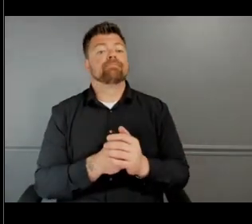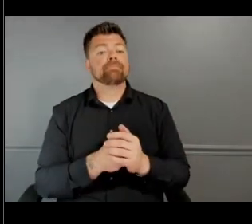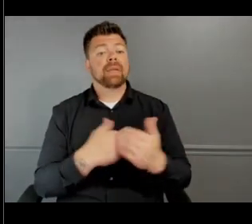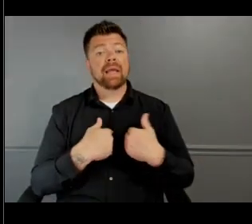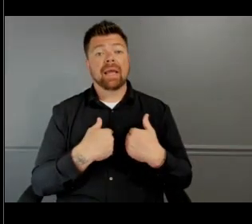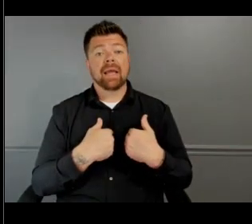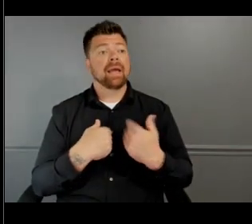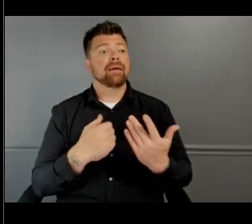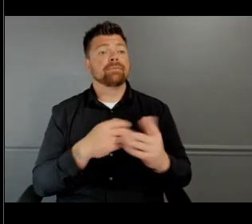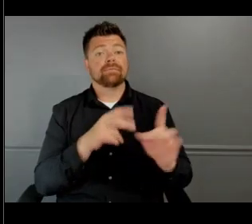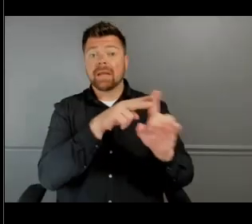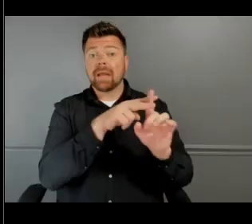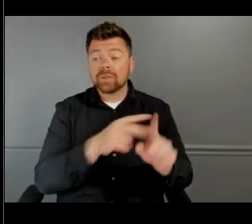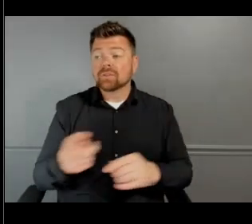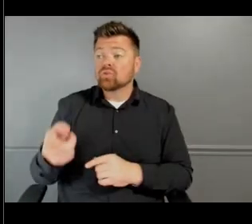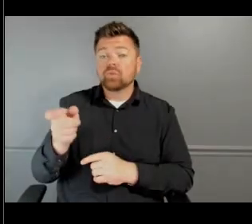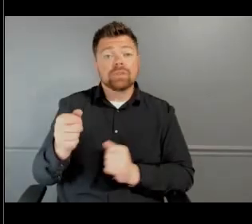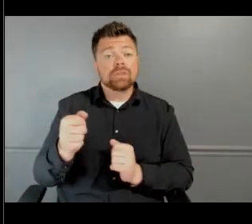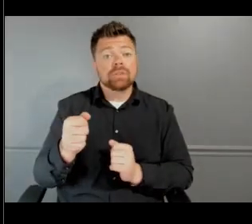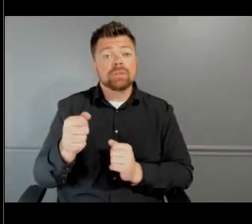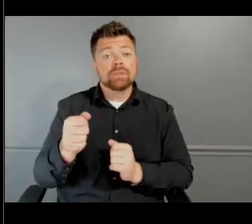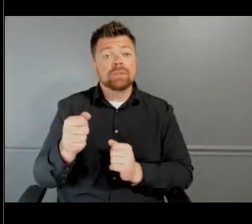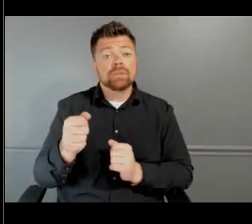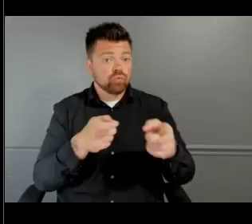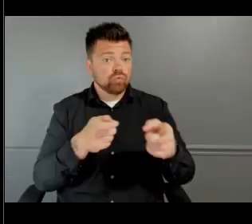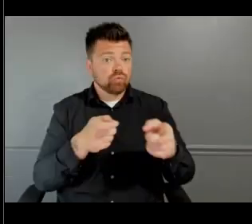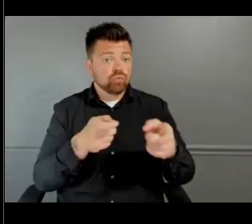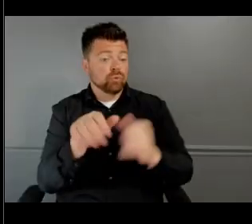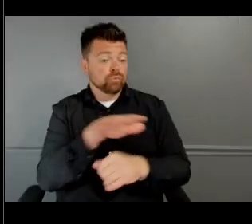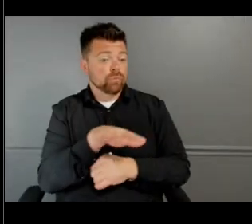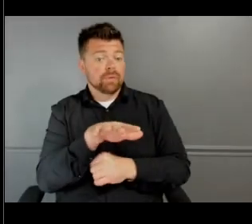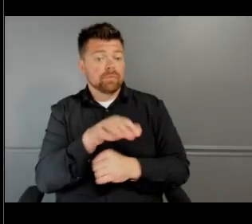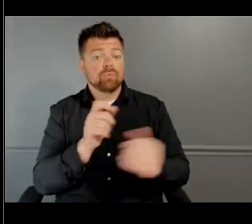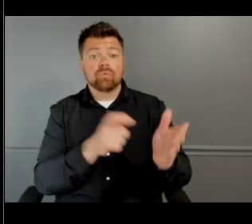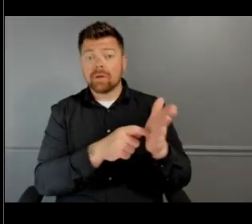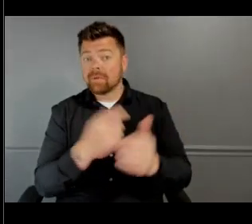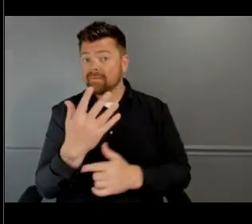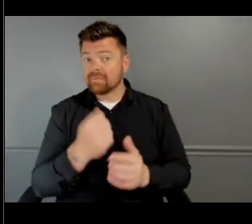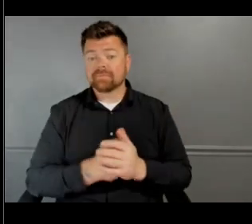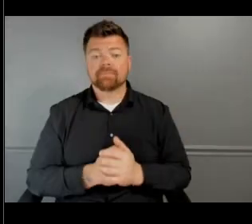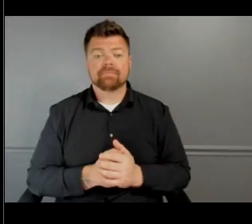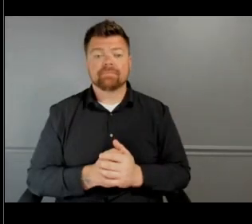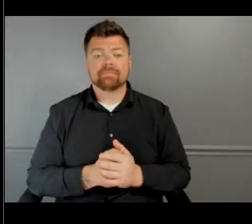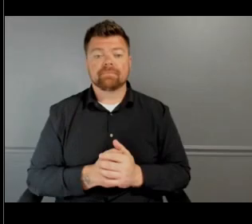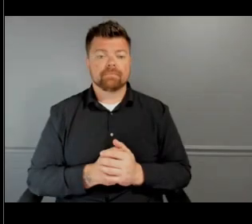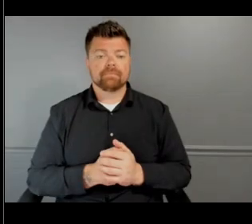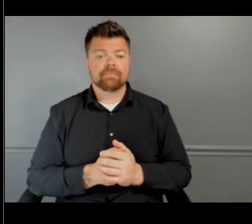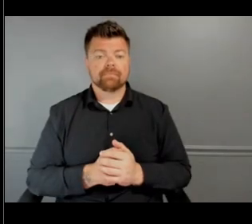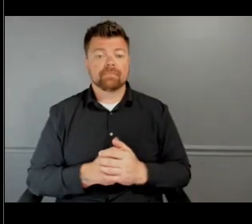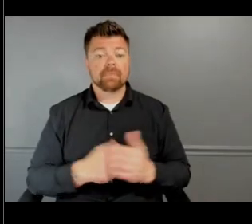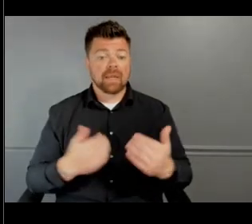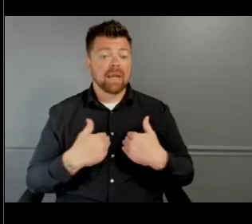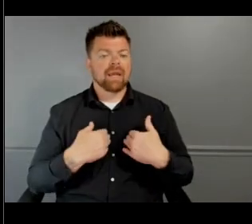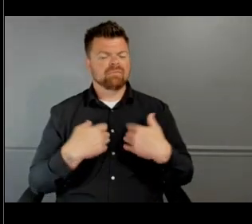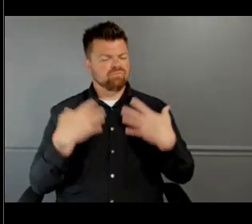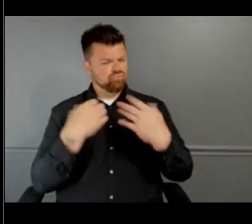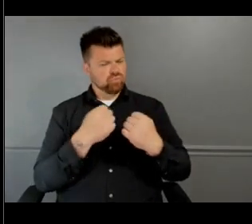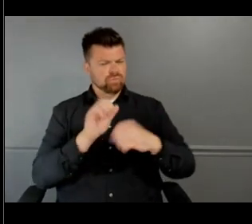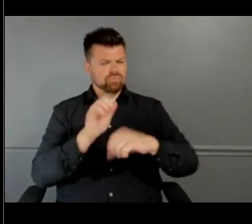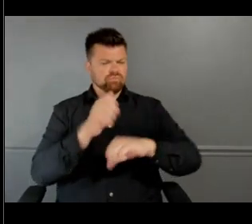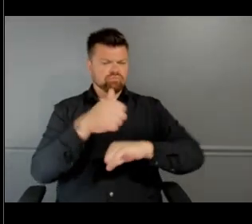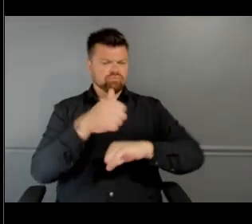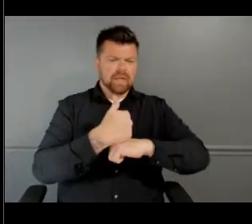outlets, switches, and controls in accessible locations, requirement 5, and have reinforcing for